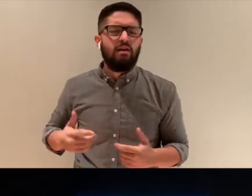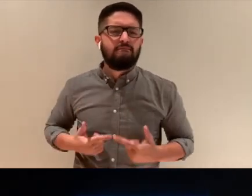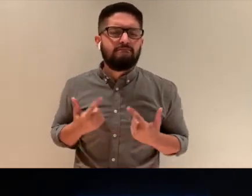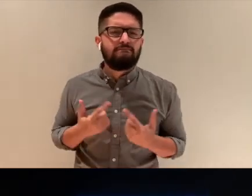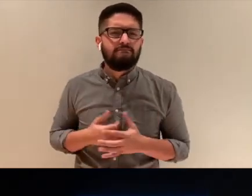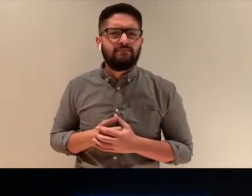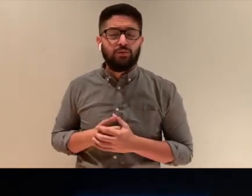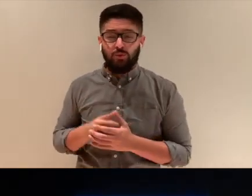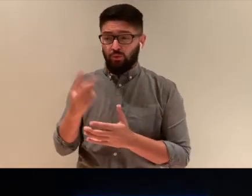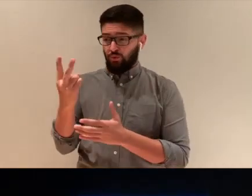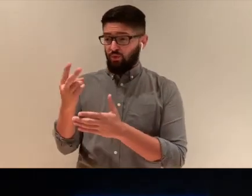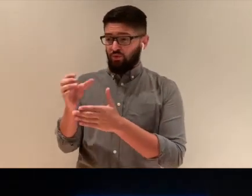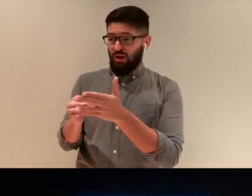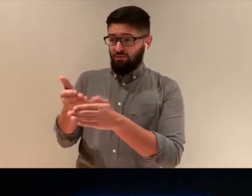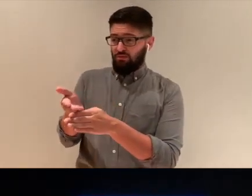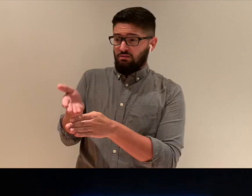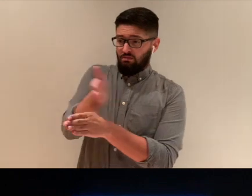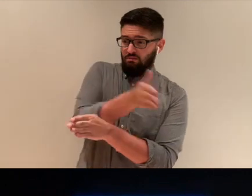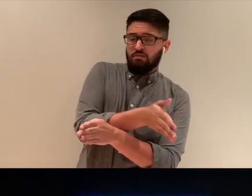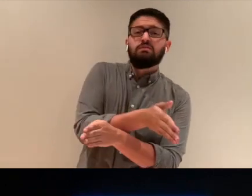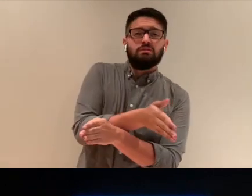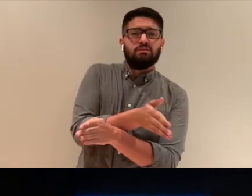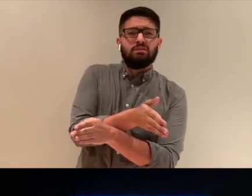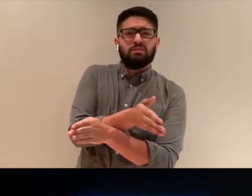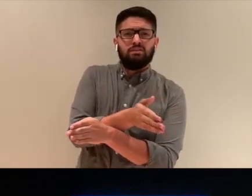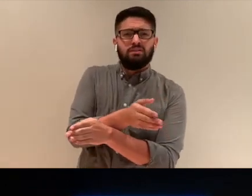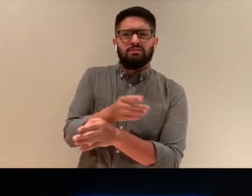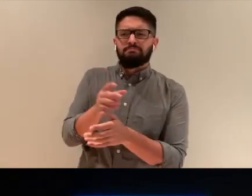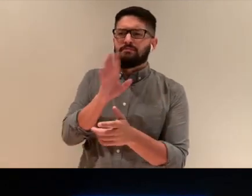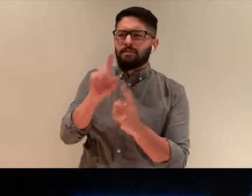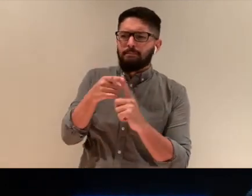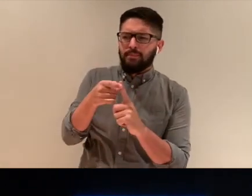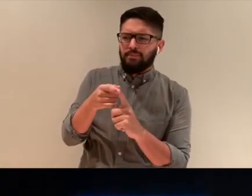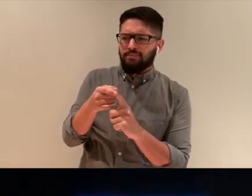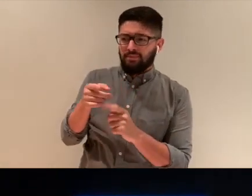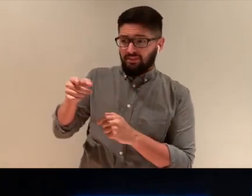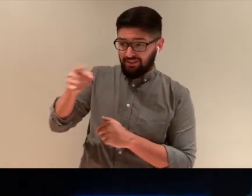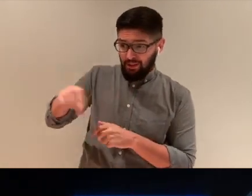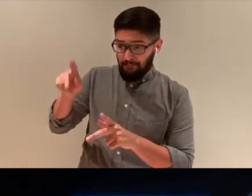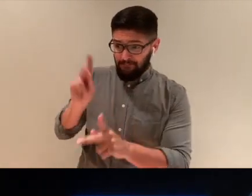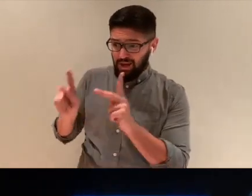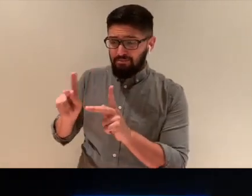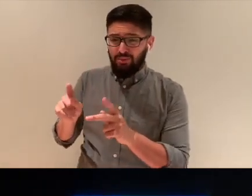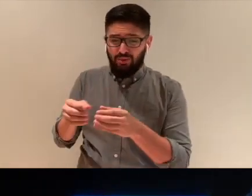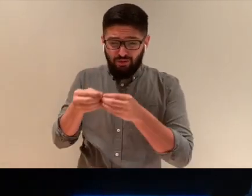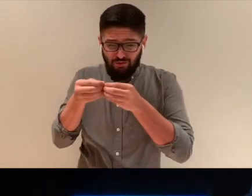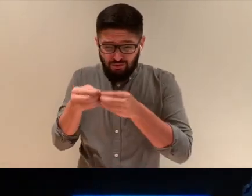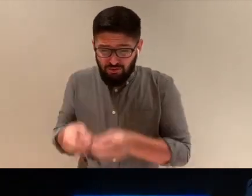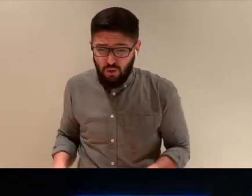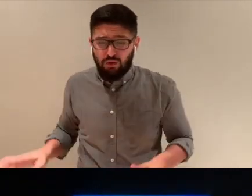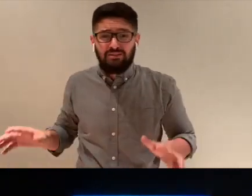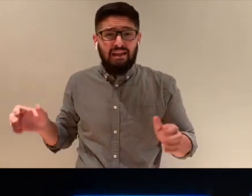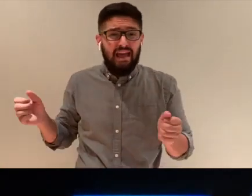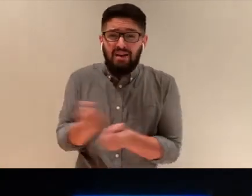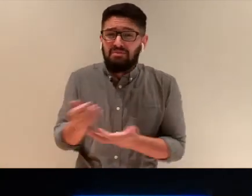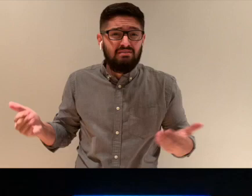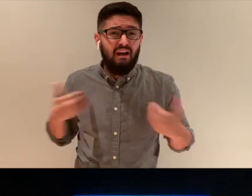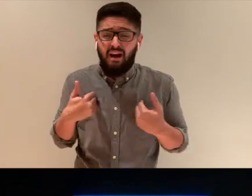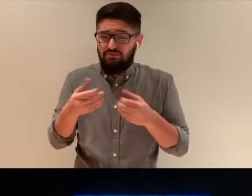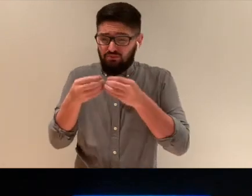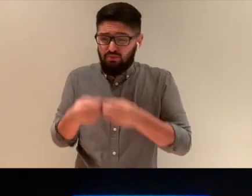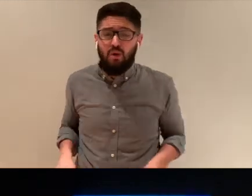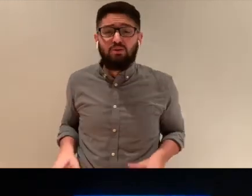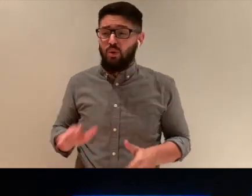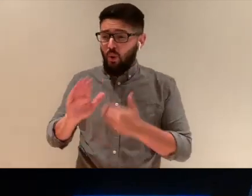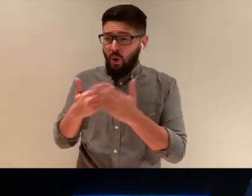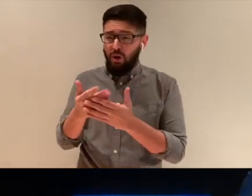their life. In fact, just two chapters earlier, he refers to the fact that these people had lost everything